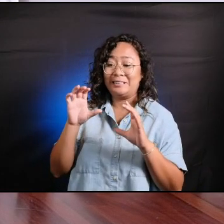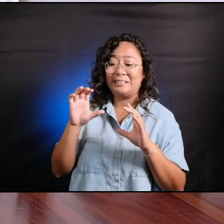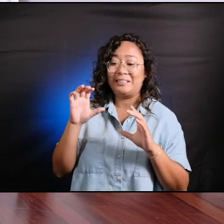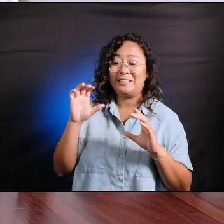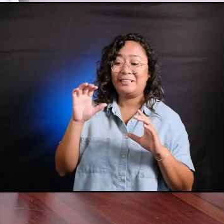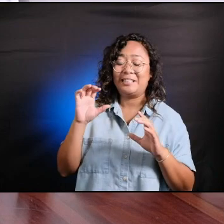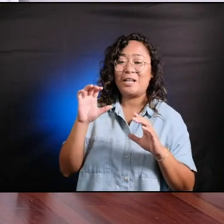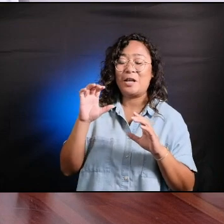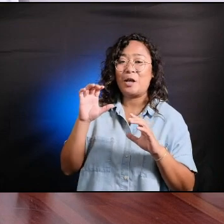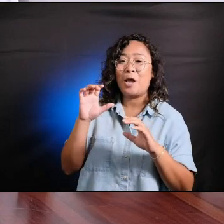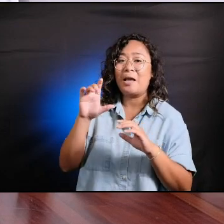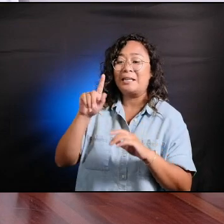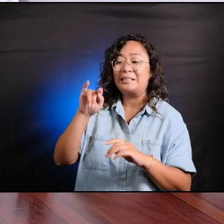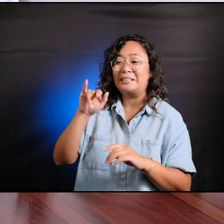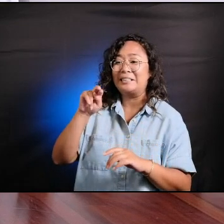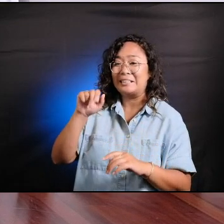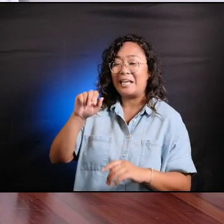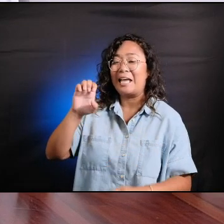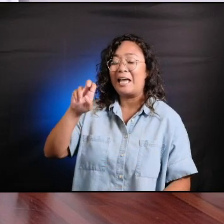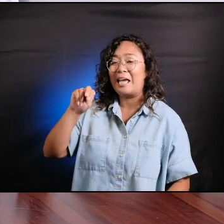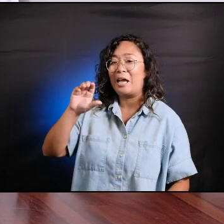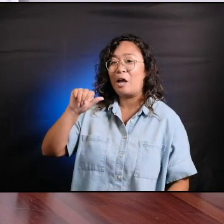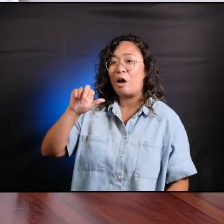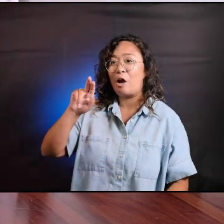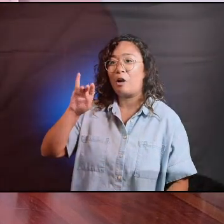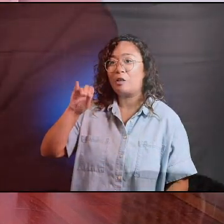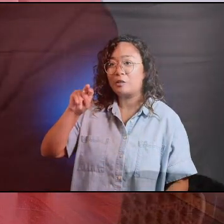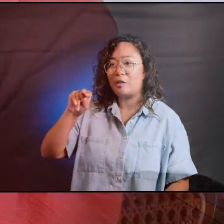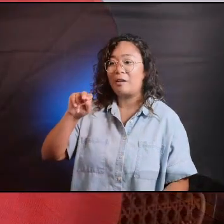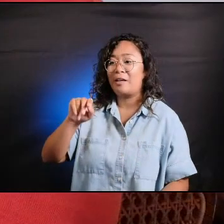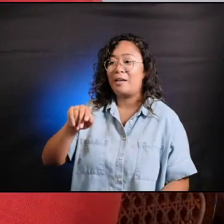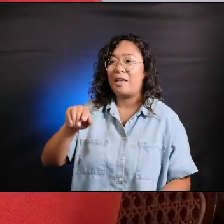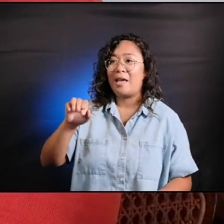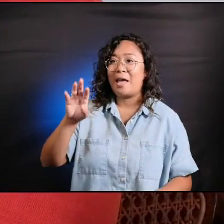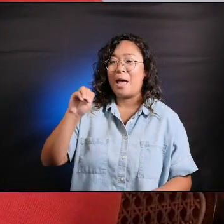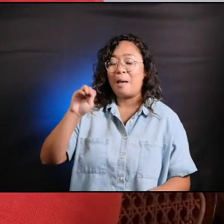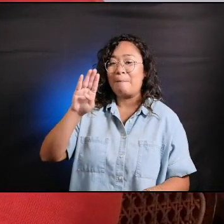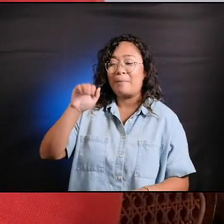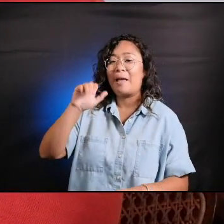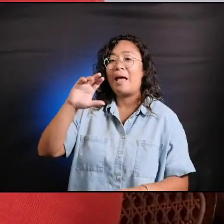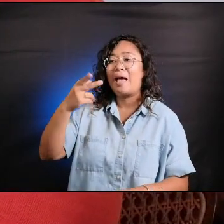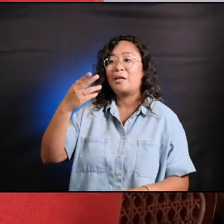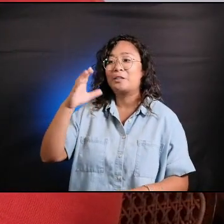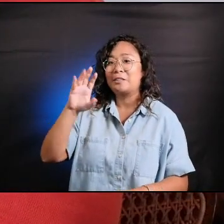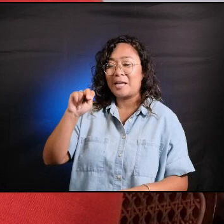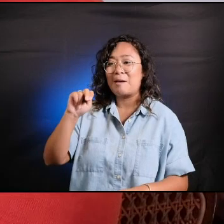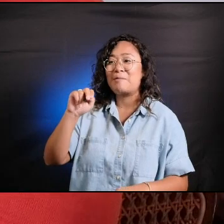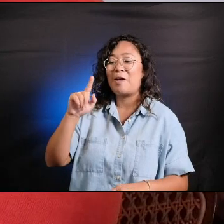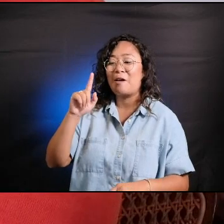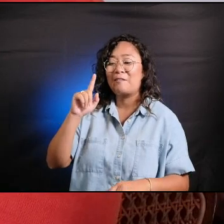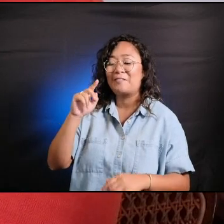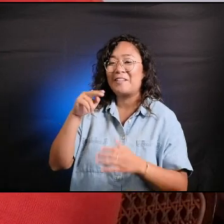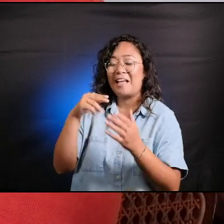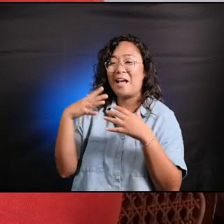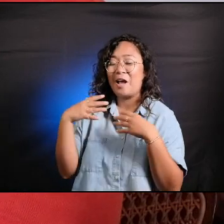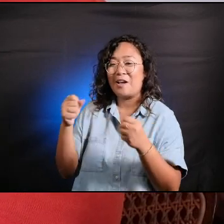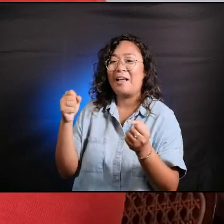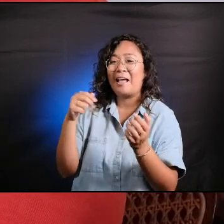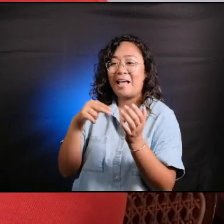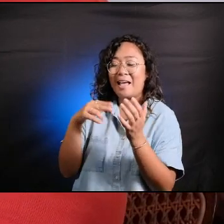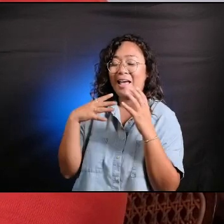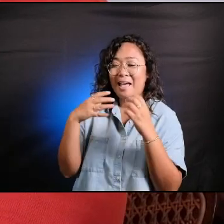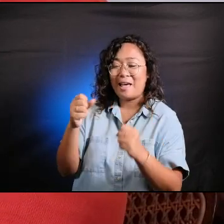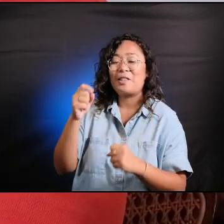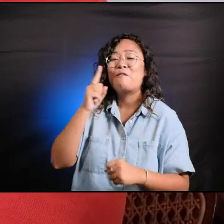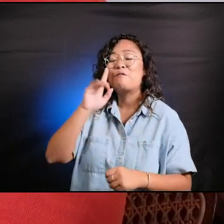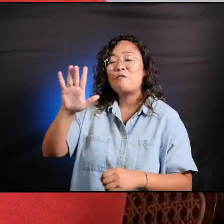to Justa Tita Encarnacion, RN, MBA, HCM, Commissioner of Health, in recognition of